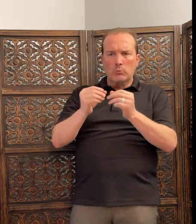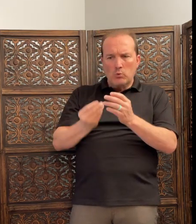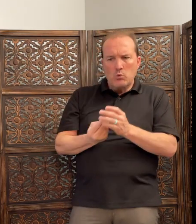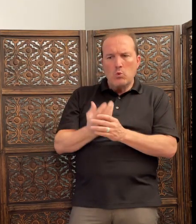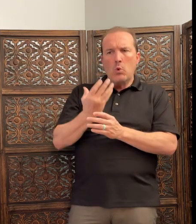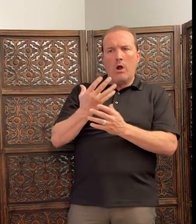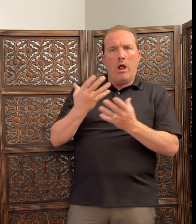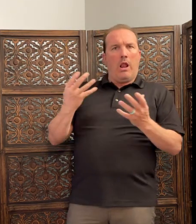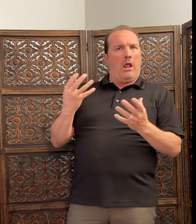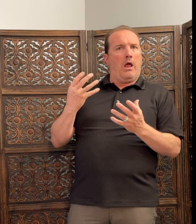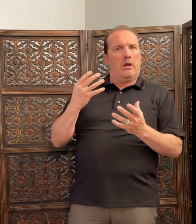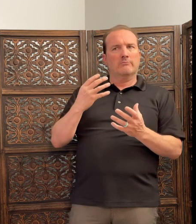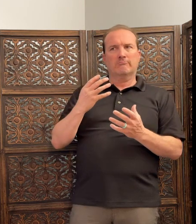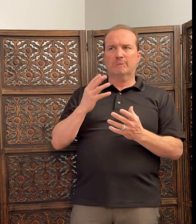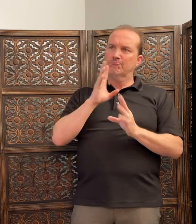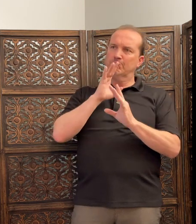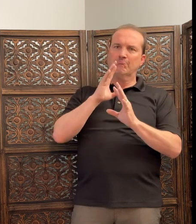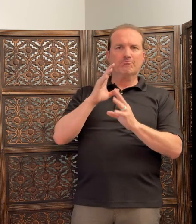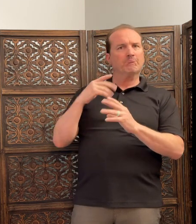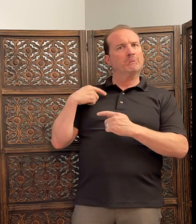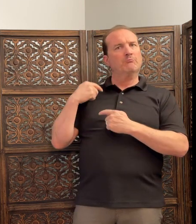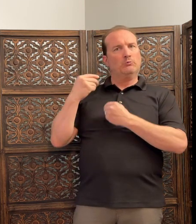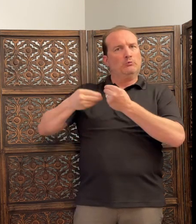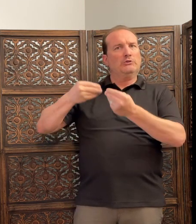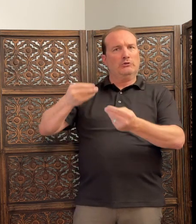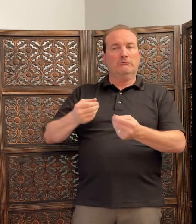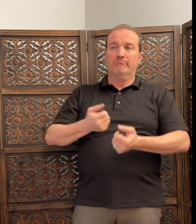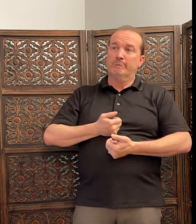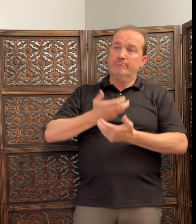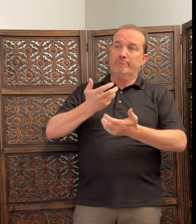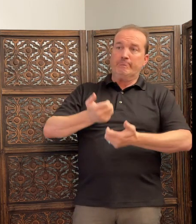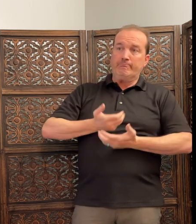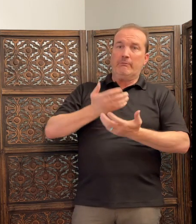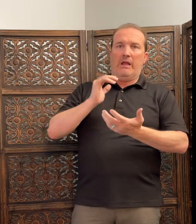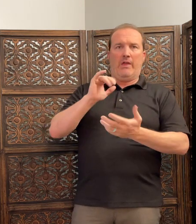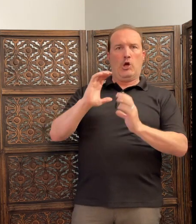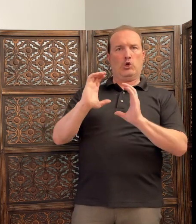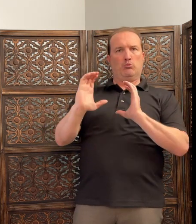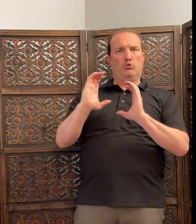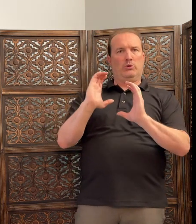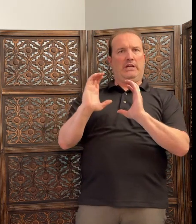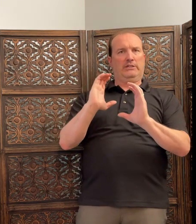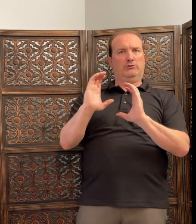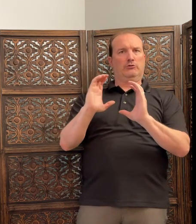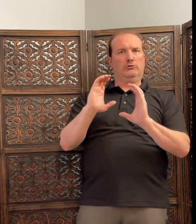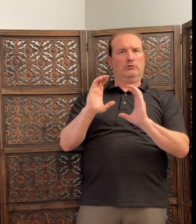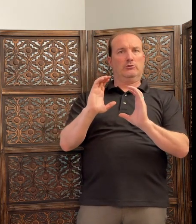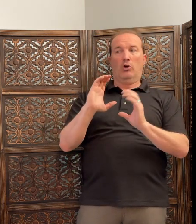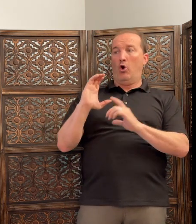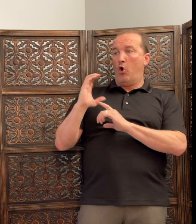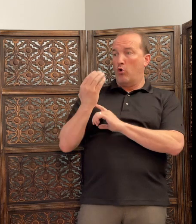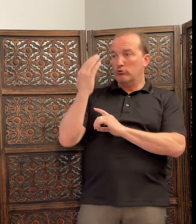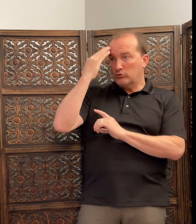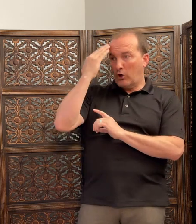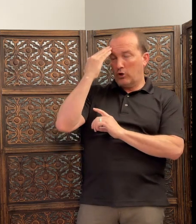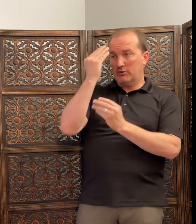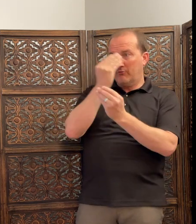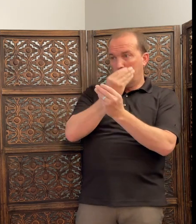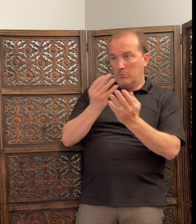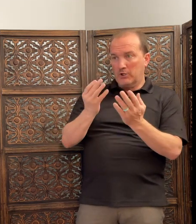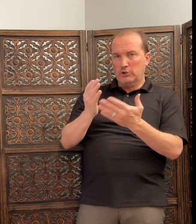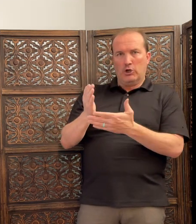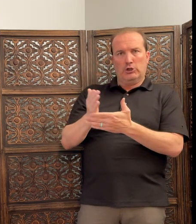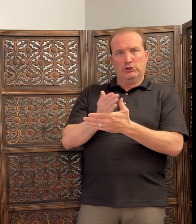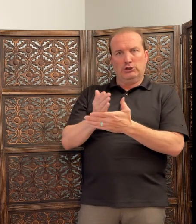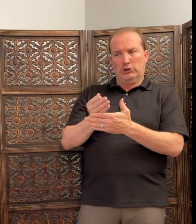and maintaining lots of oral traditions. An oral tradition is a form of communication where cultural knowledge